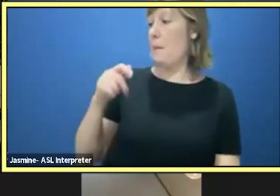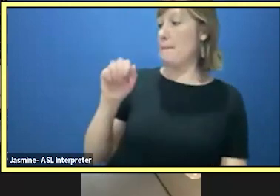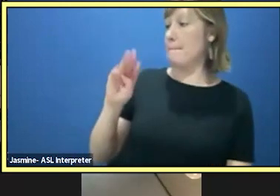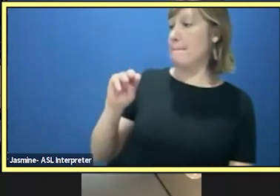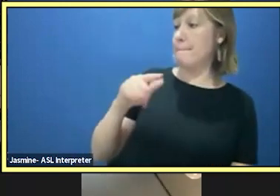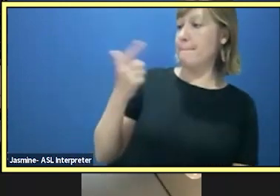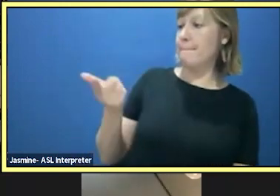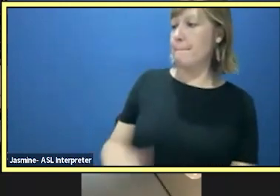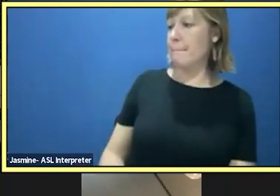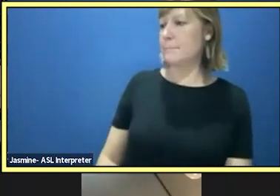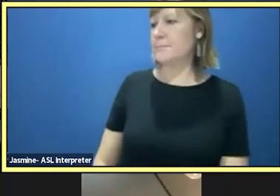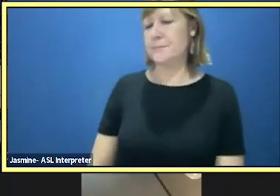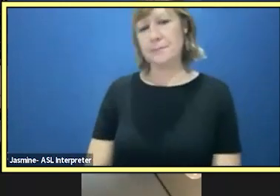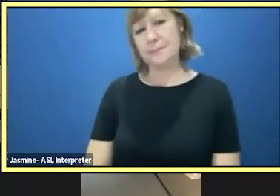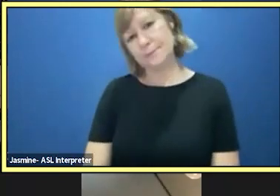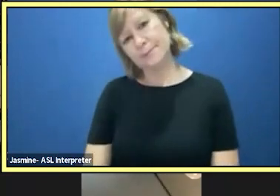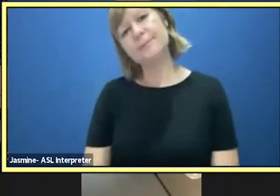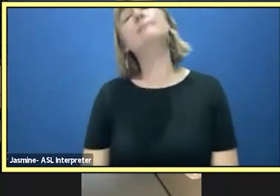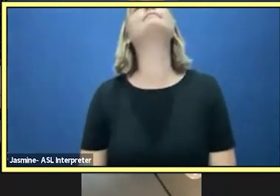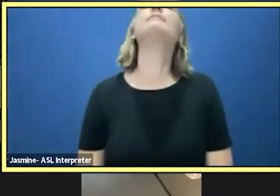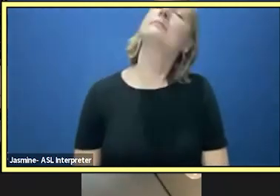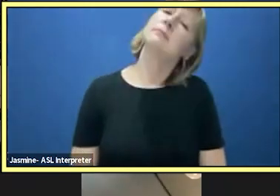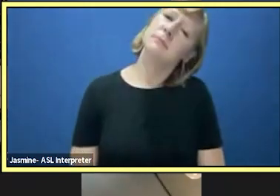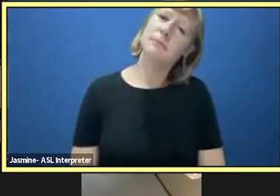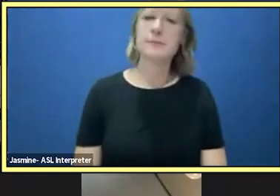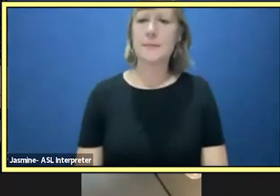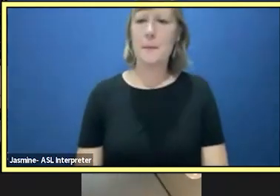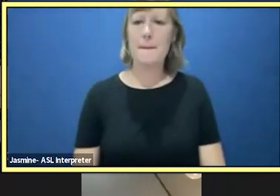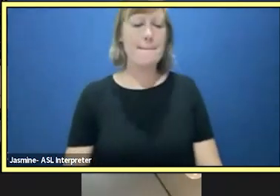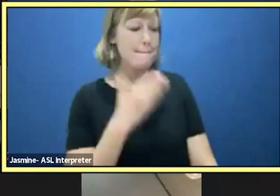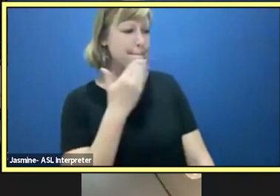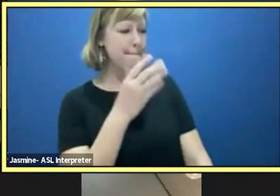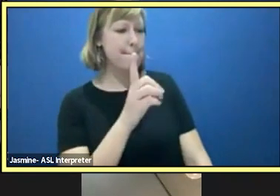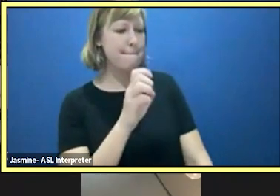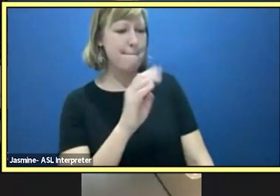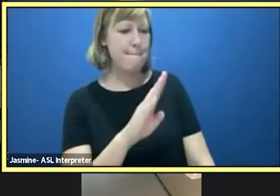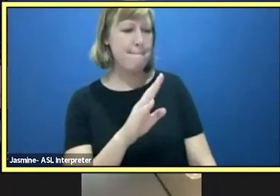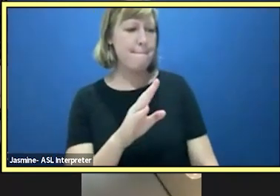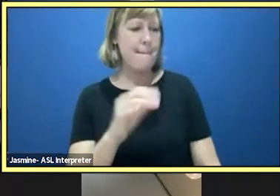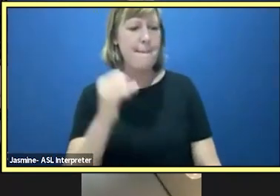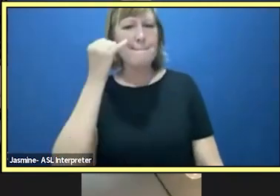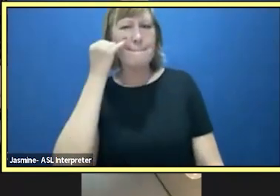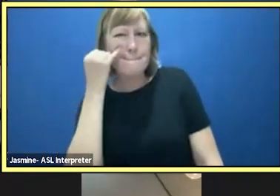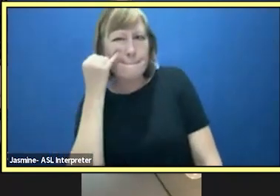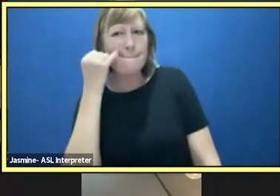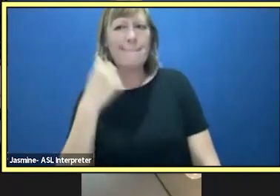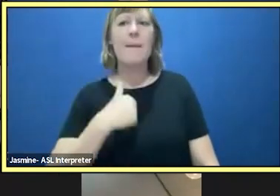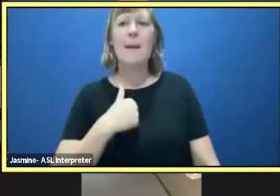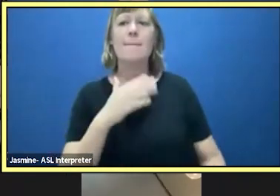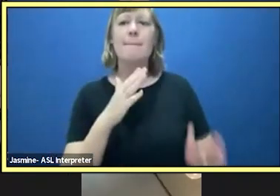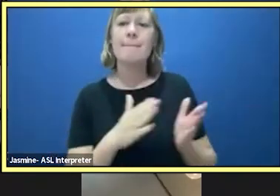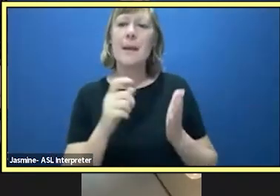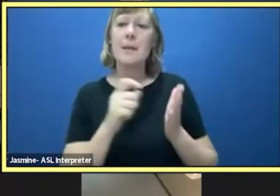questions. Okay, thank you, Deb. Okay, so suppose I'm a plan writer and I apply to one of these